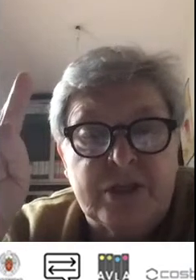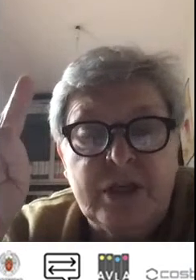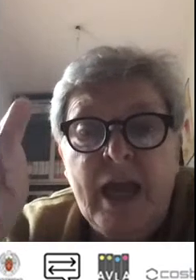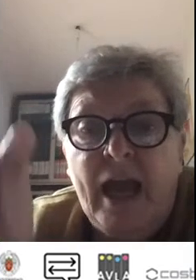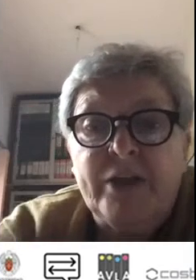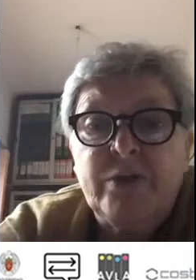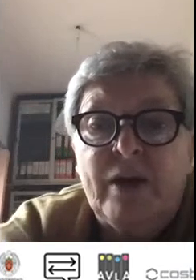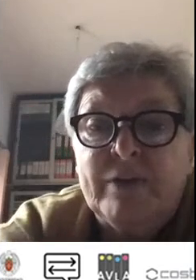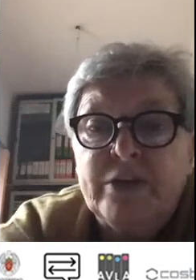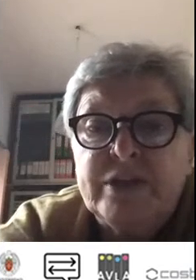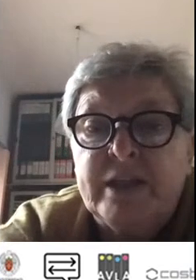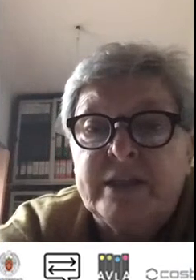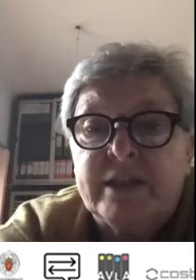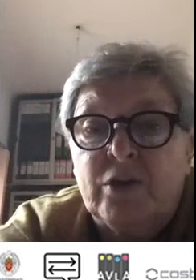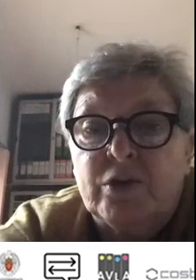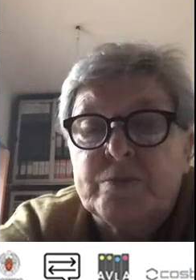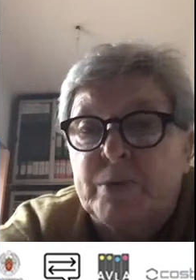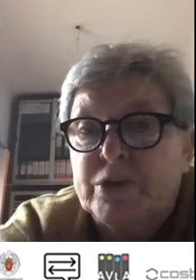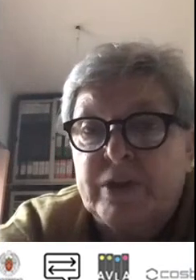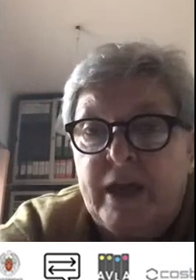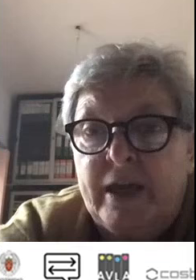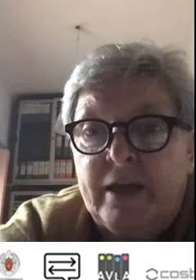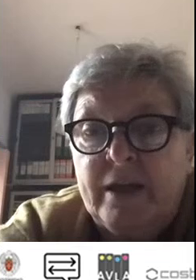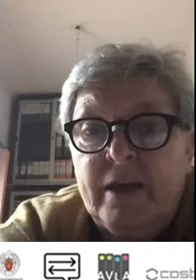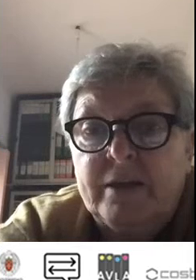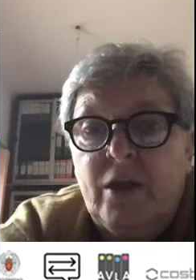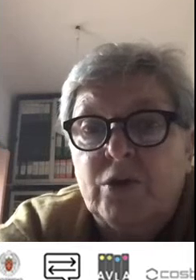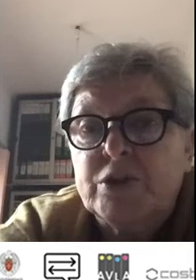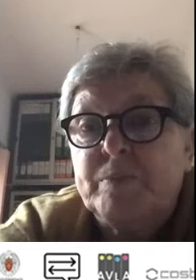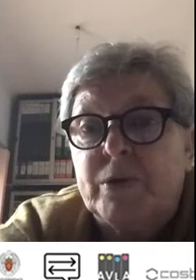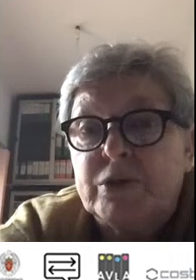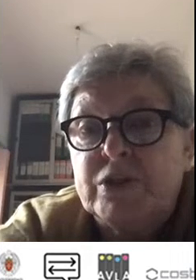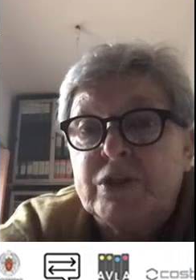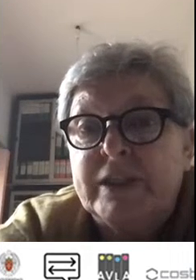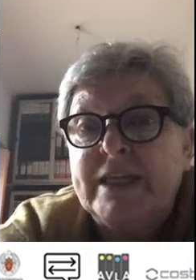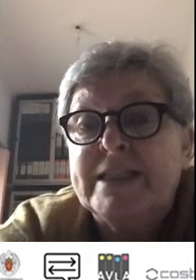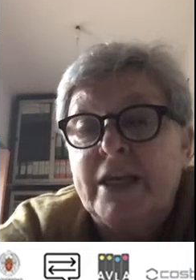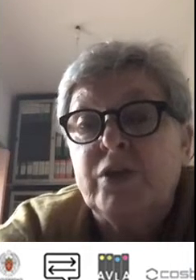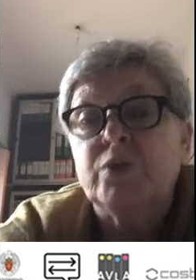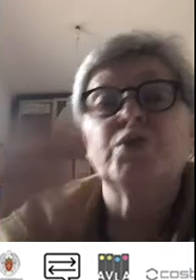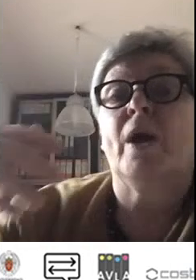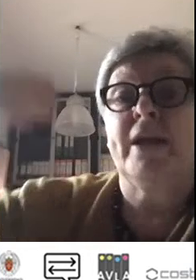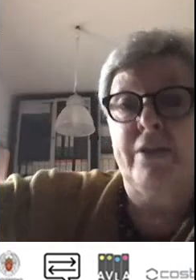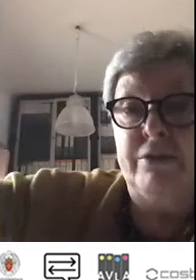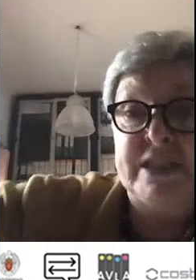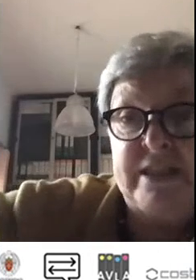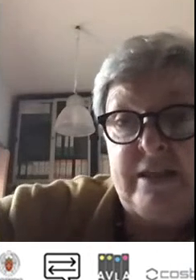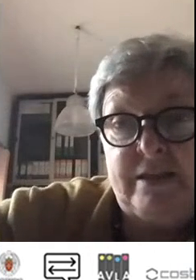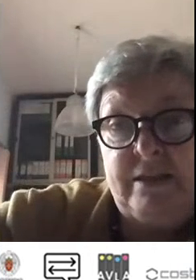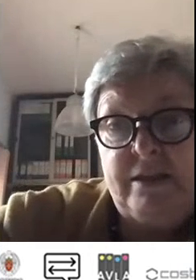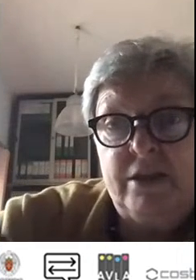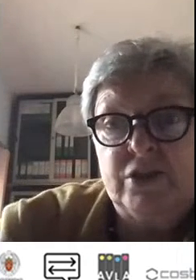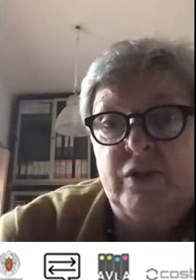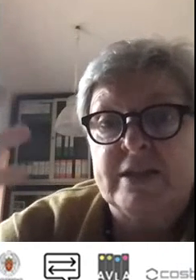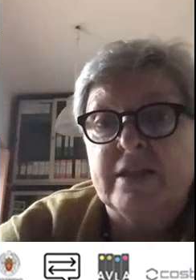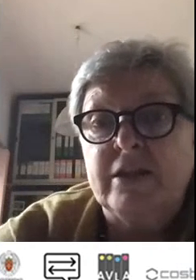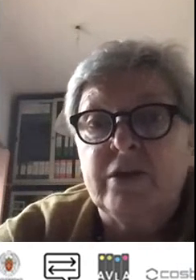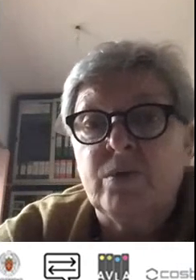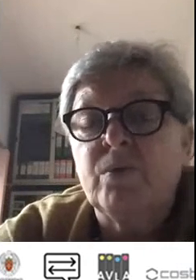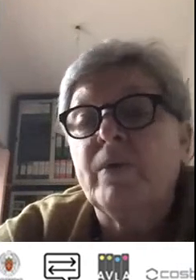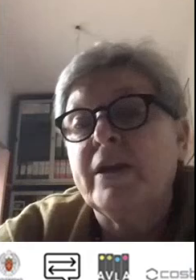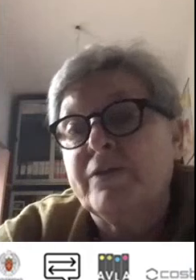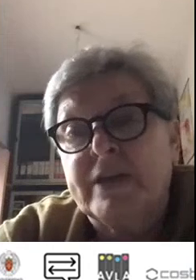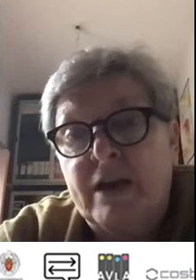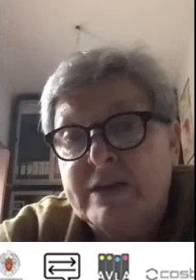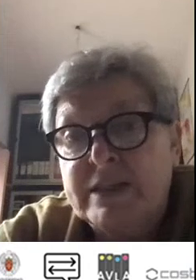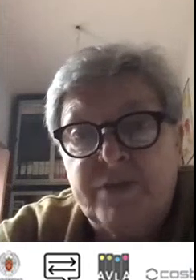picture and you have, can you see the little hotspots there? The hotspots, they take you to another scene. So that's the